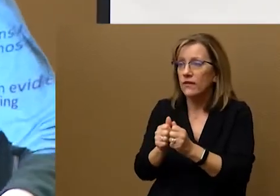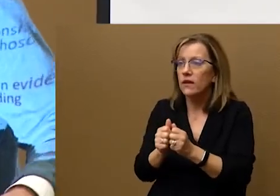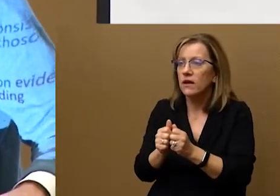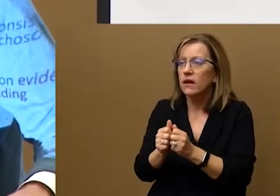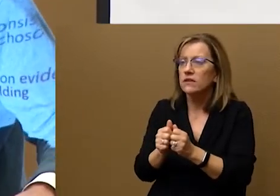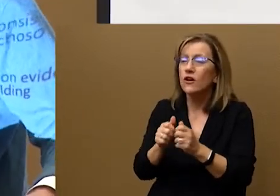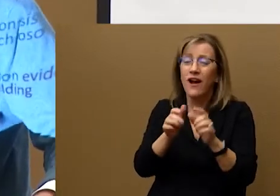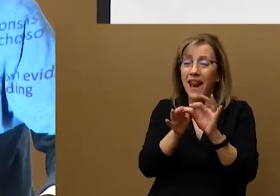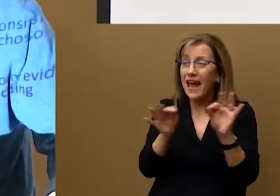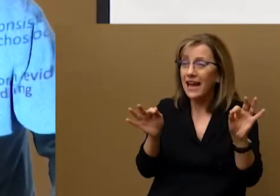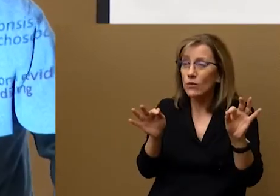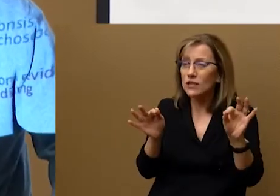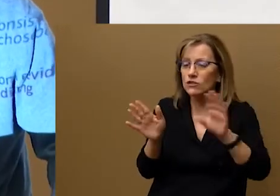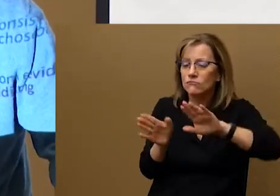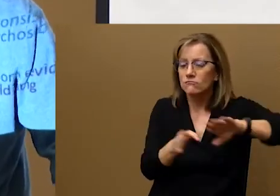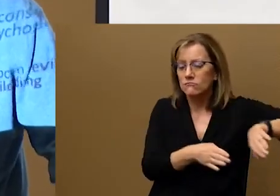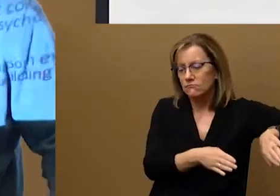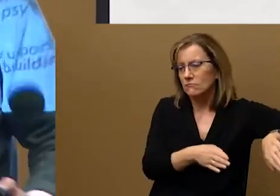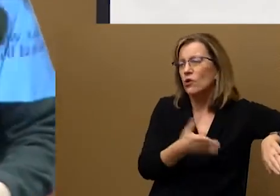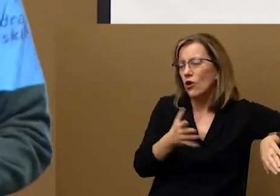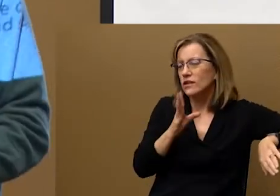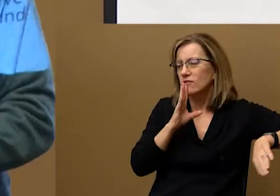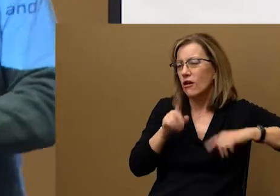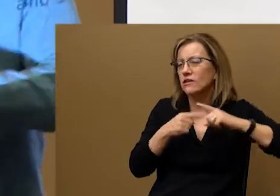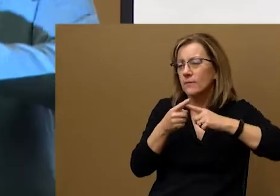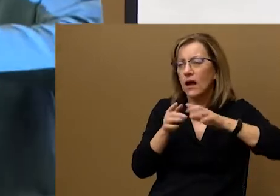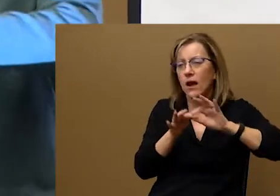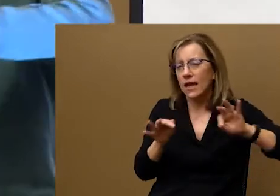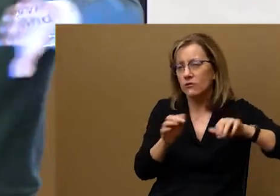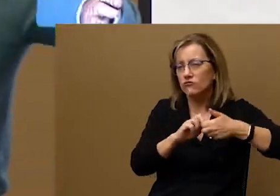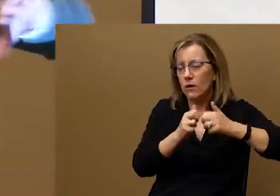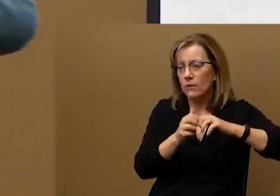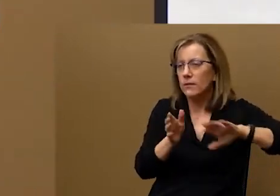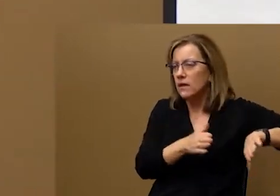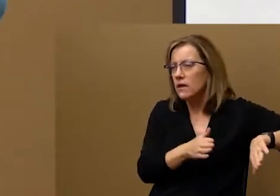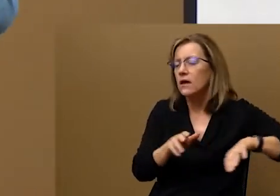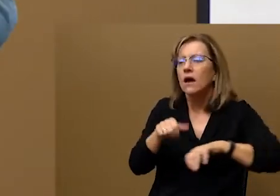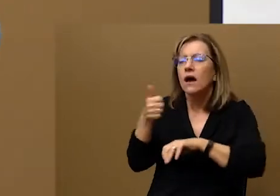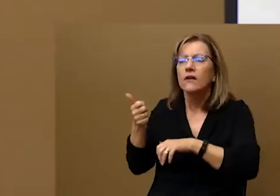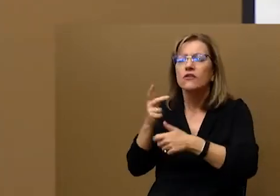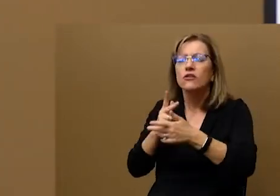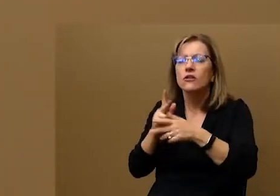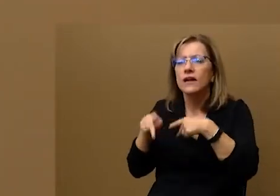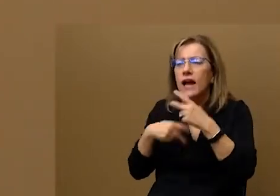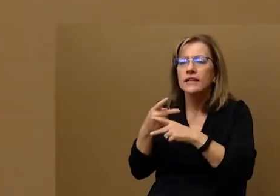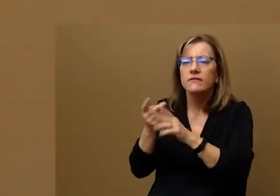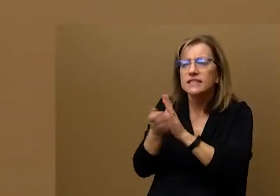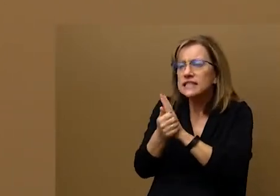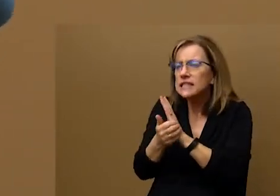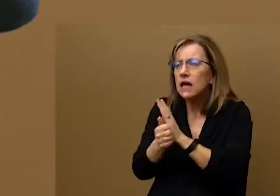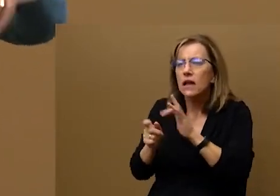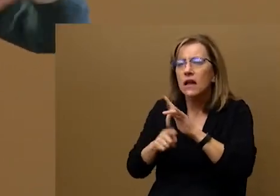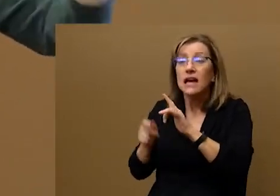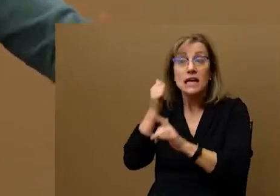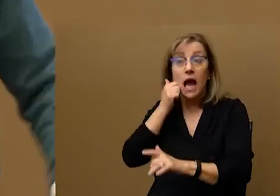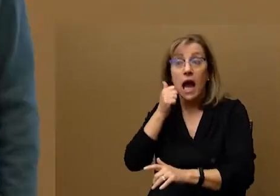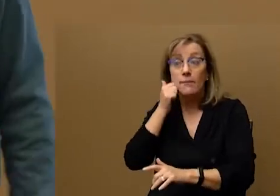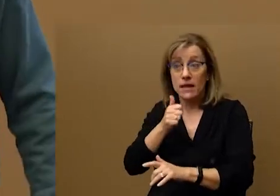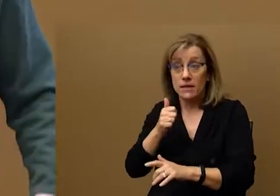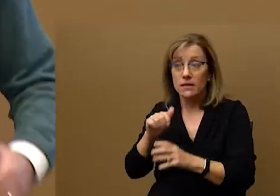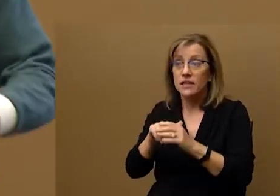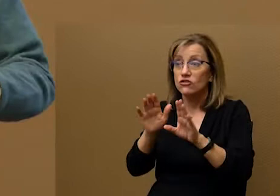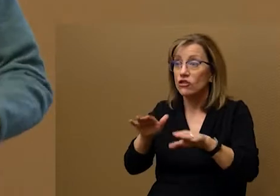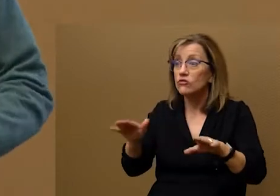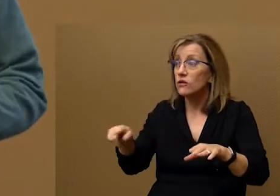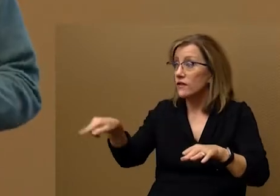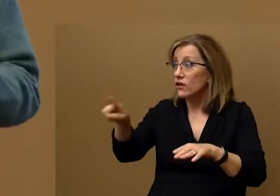that, let's take language aside for a moment. We already talked about language problems. What other kind of skill deficits do you